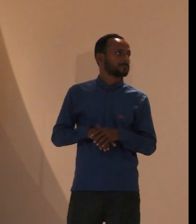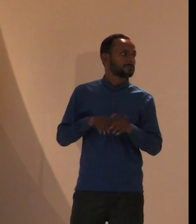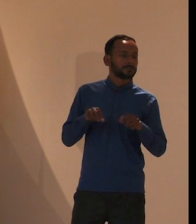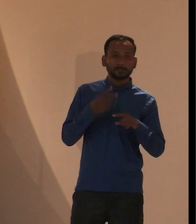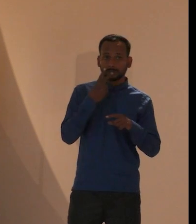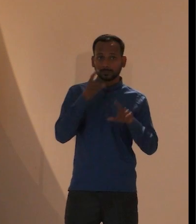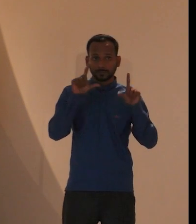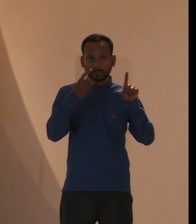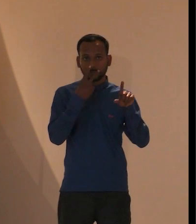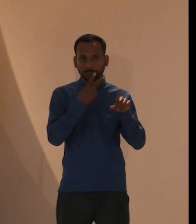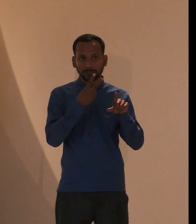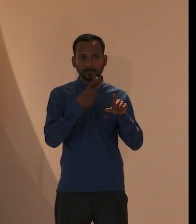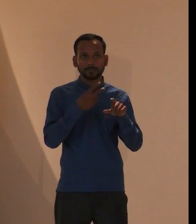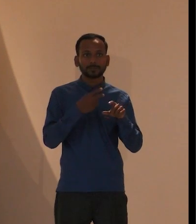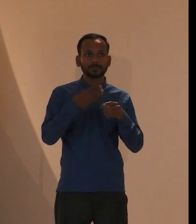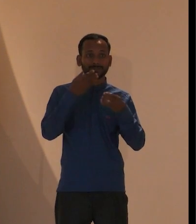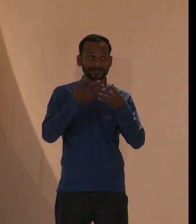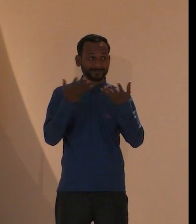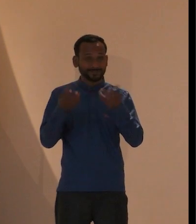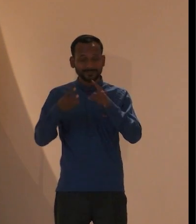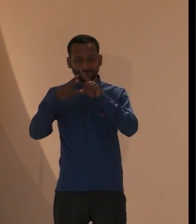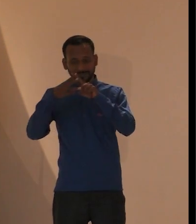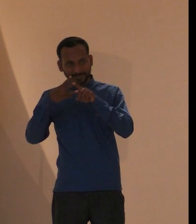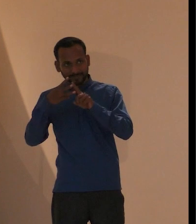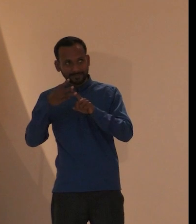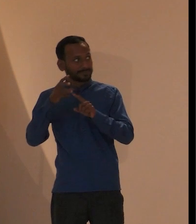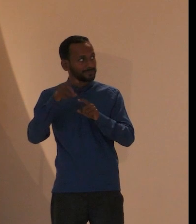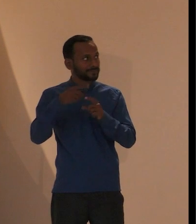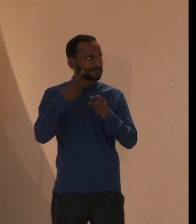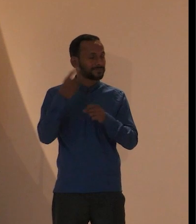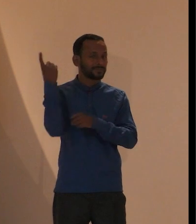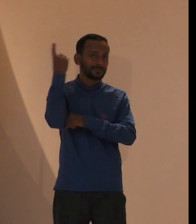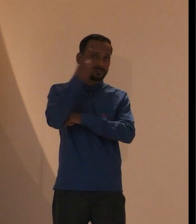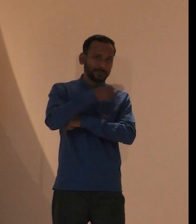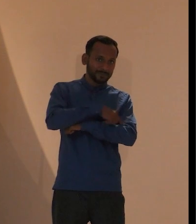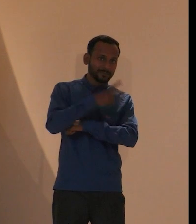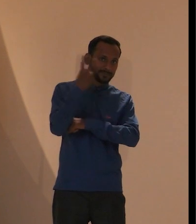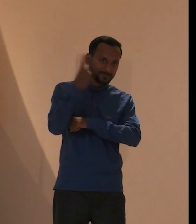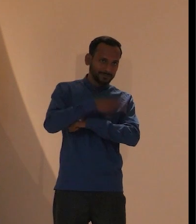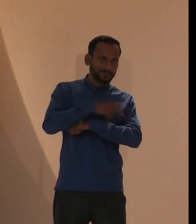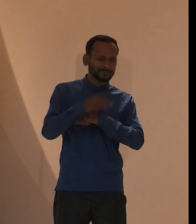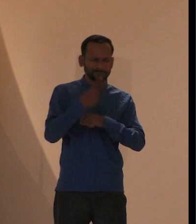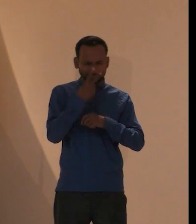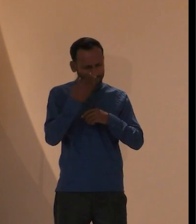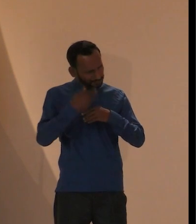You've seen all three objects during the last 2 days. The Nirmala Mata.